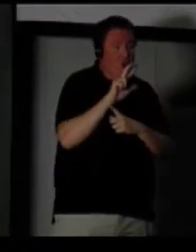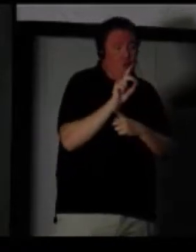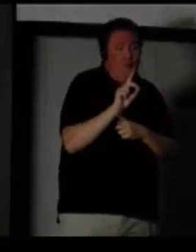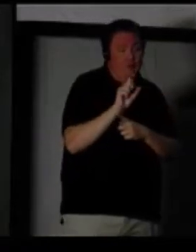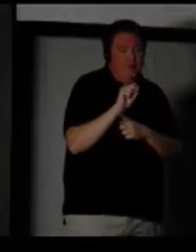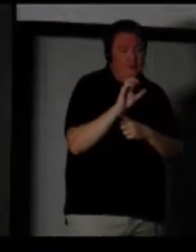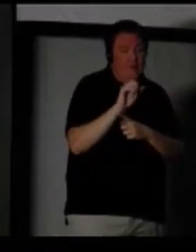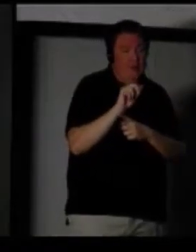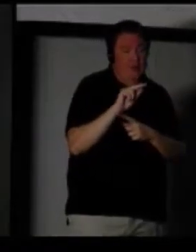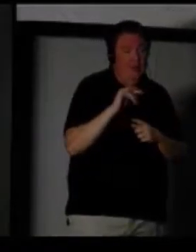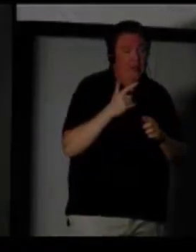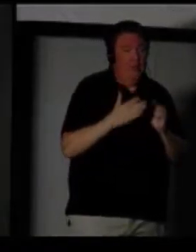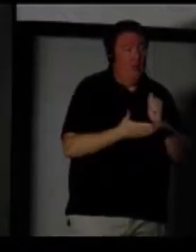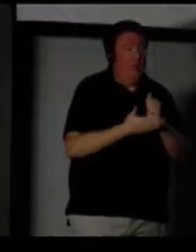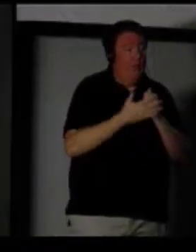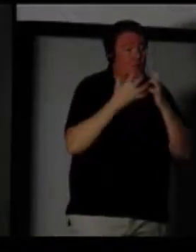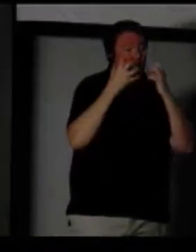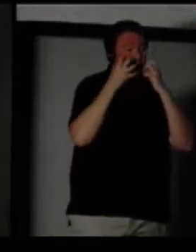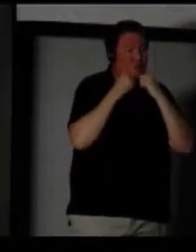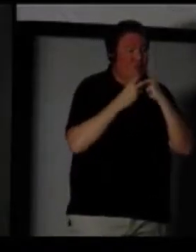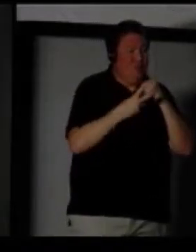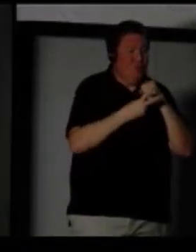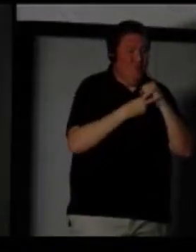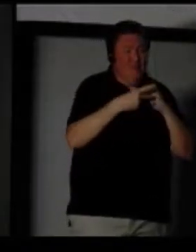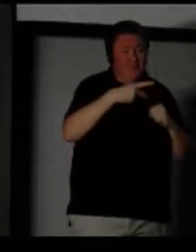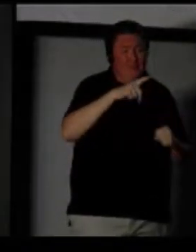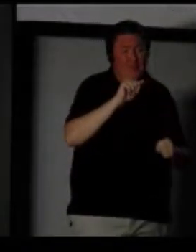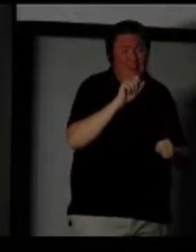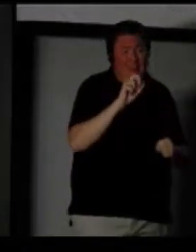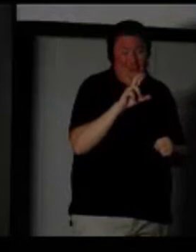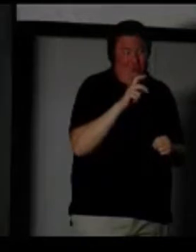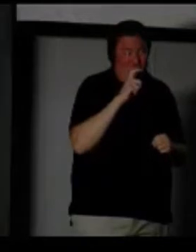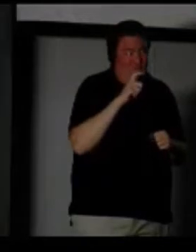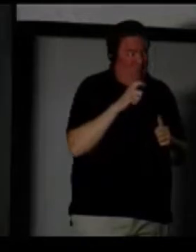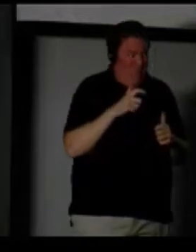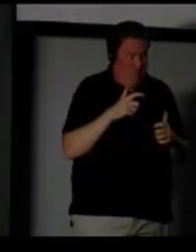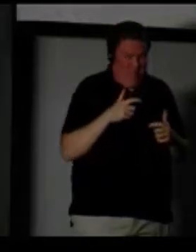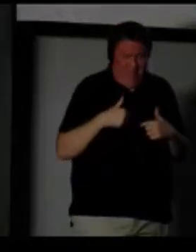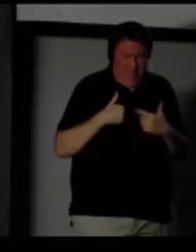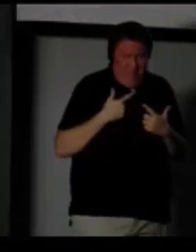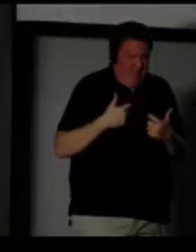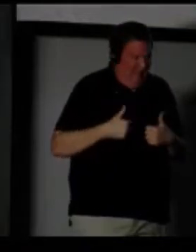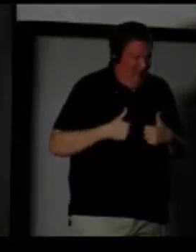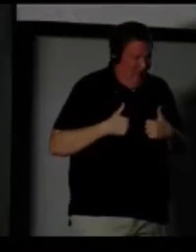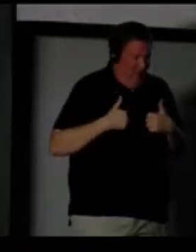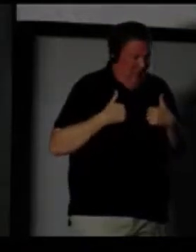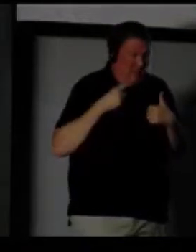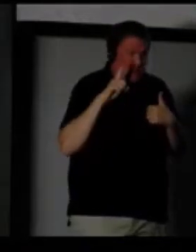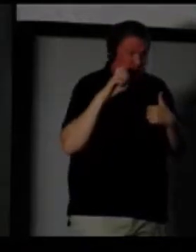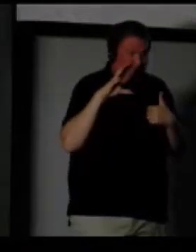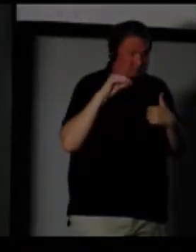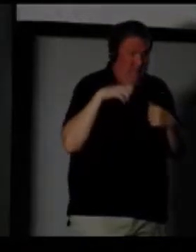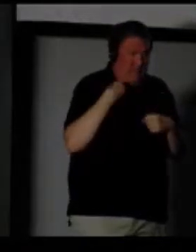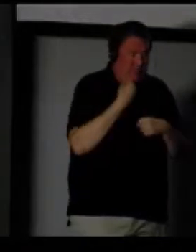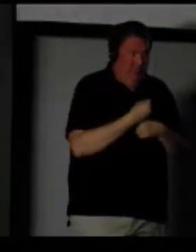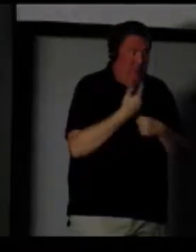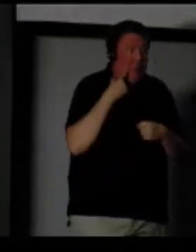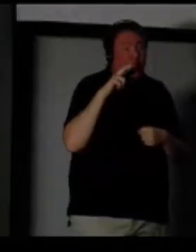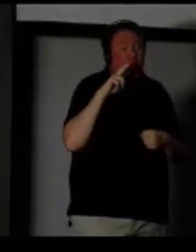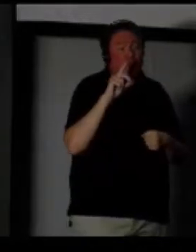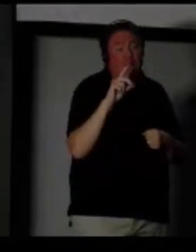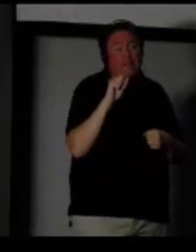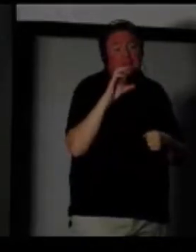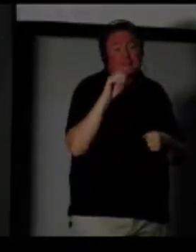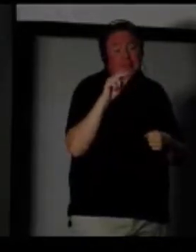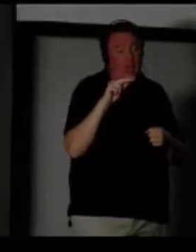plaster. It was remarkable that it had survived some 150 years, and I thought the 3D scan was the best way